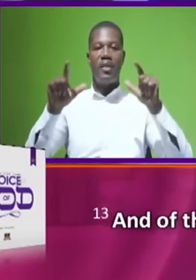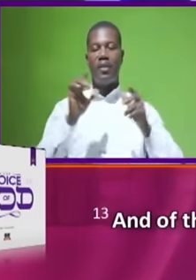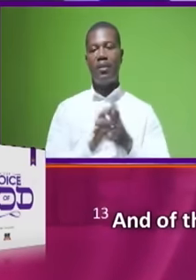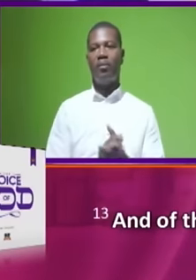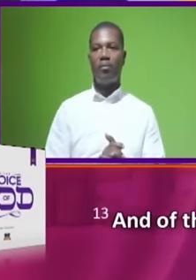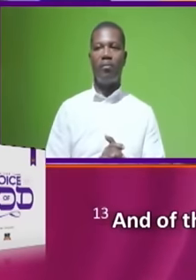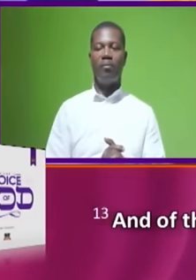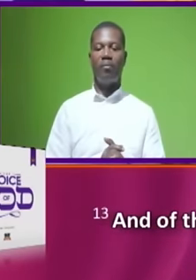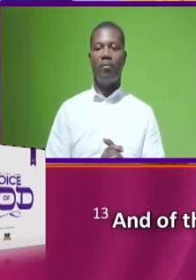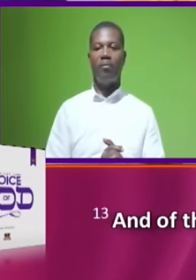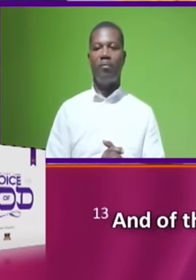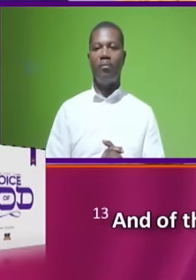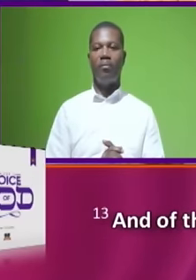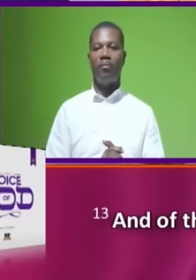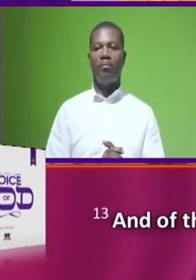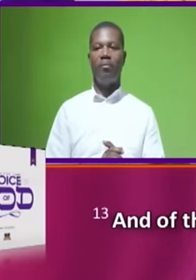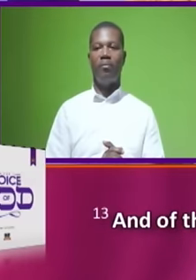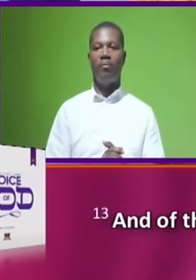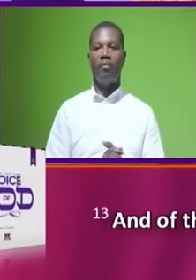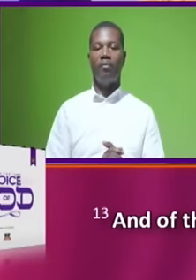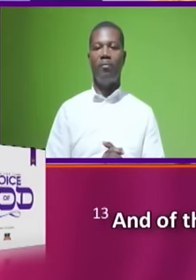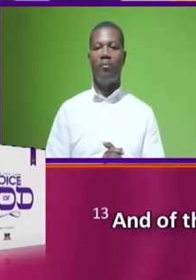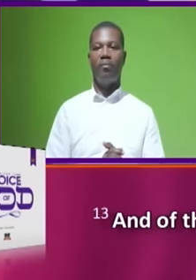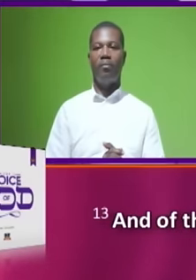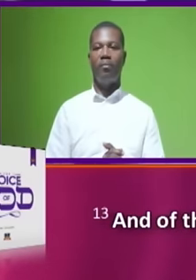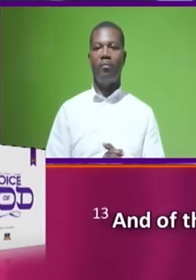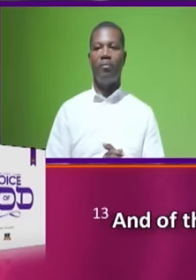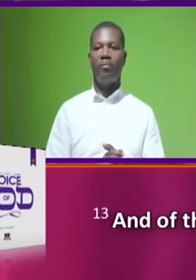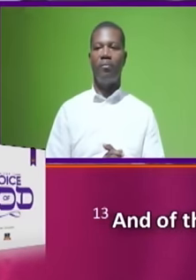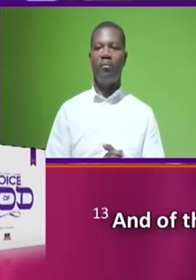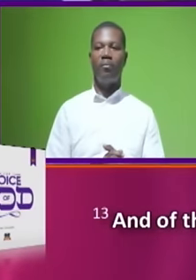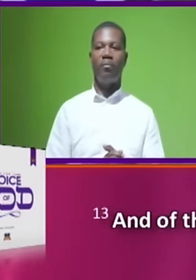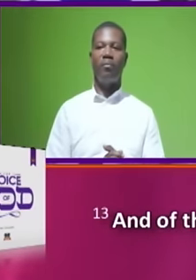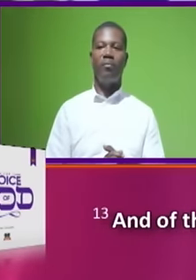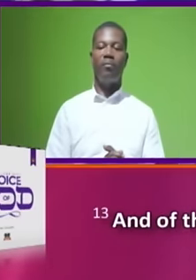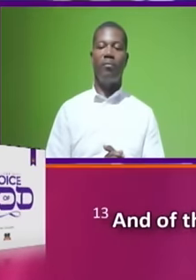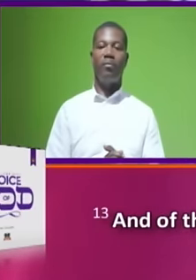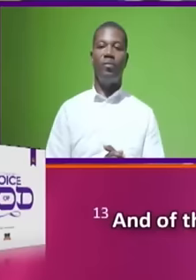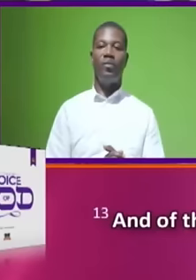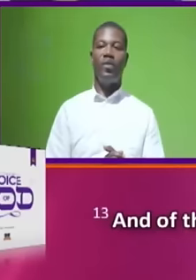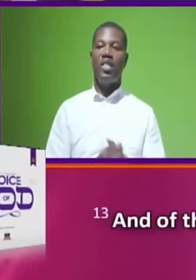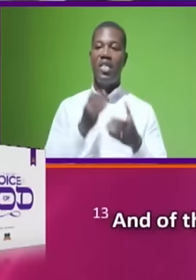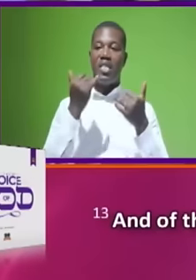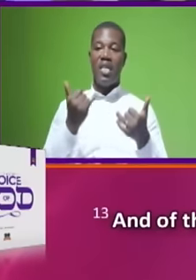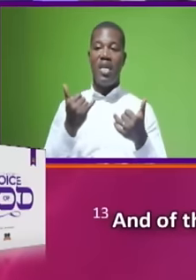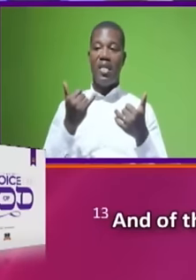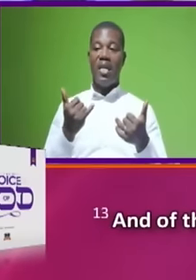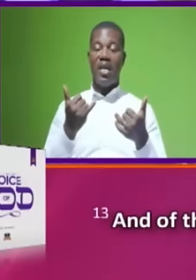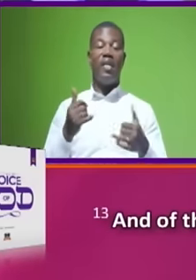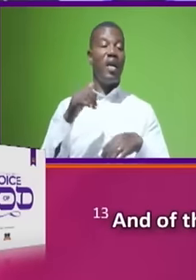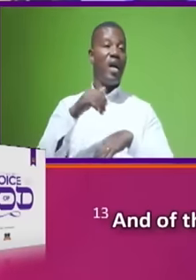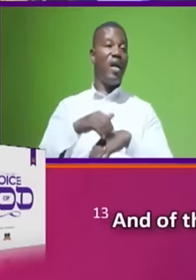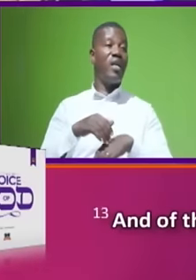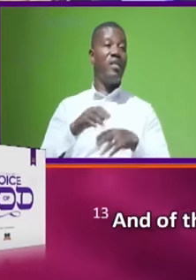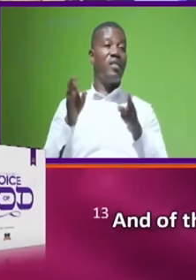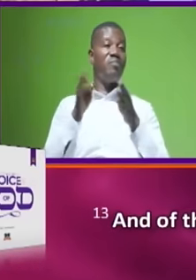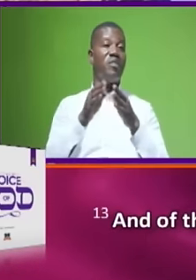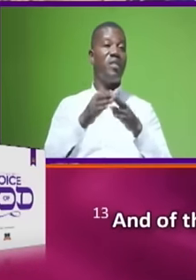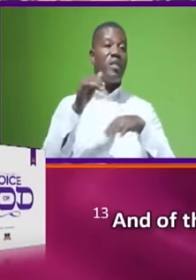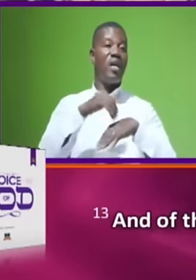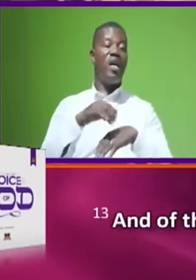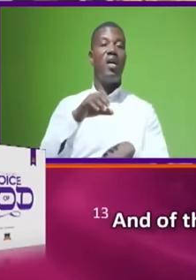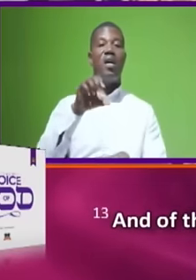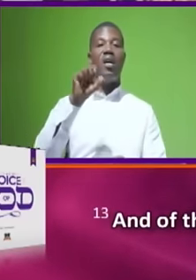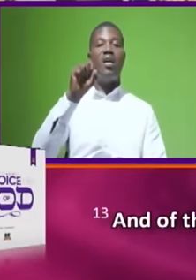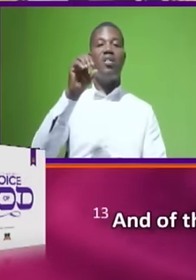signs and wonders. Oh. You are yet to see some of all these. All that time they were